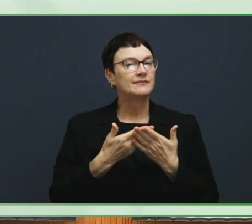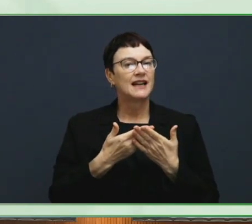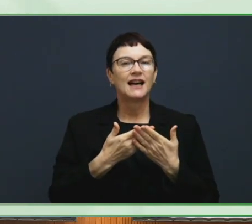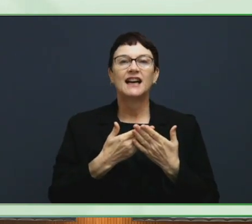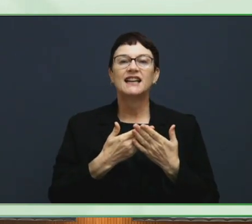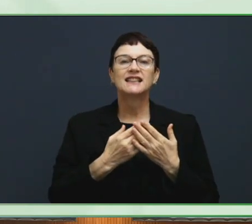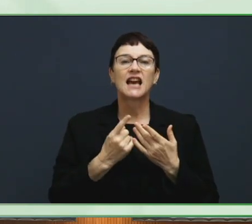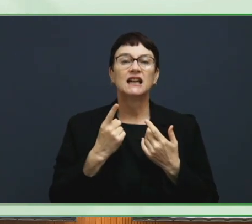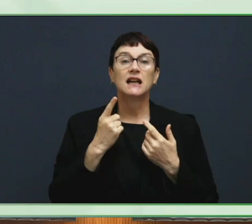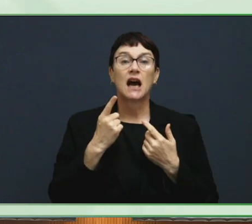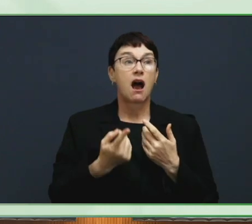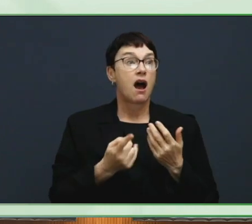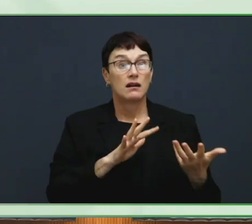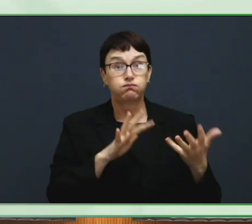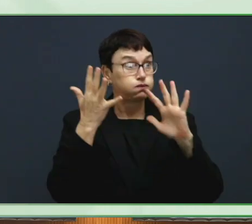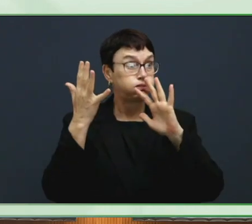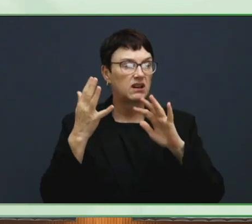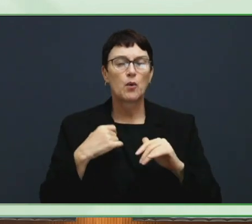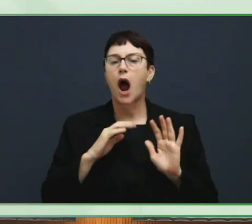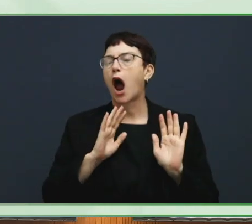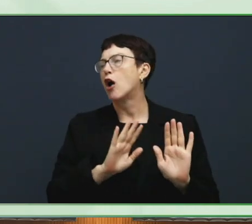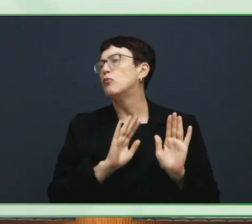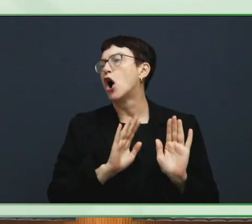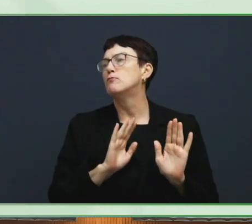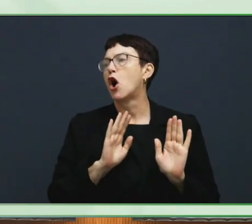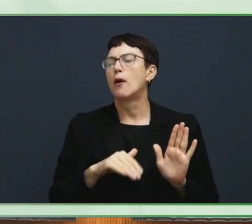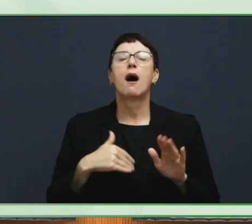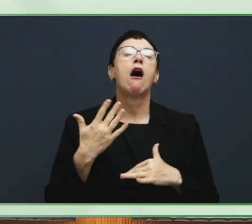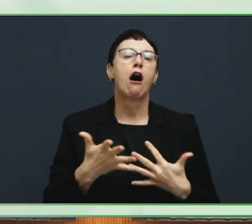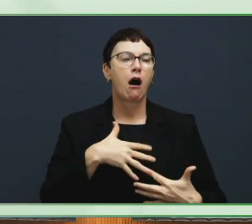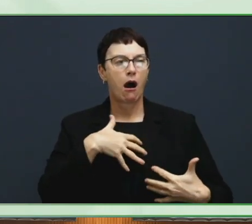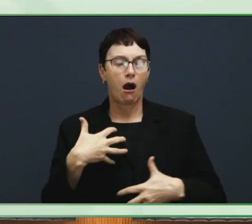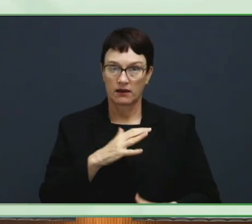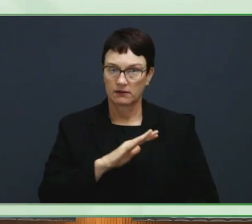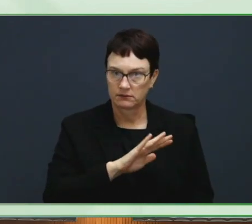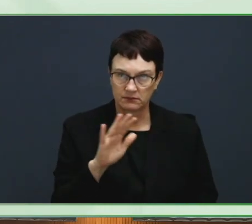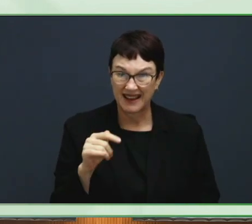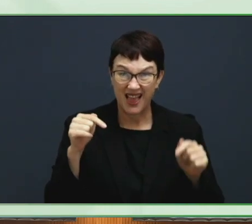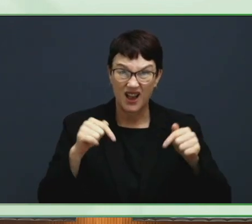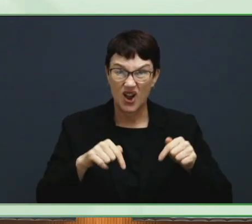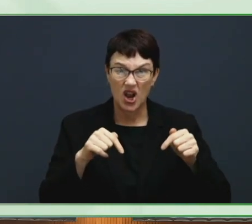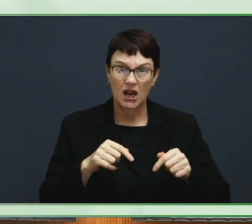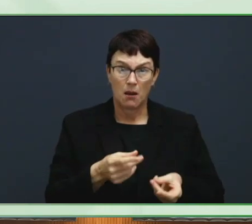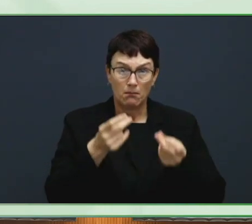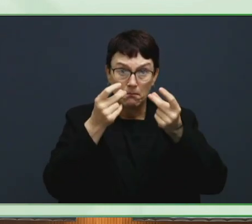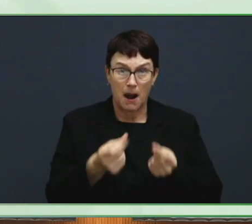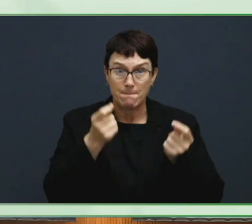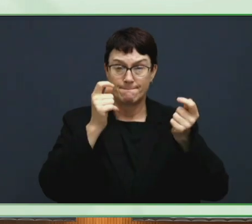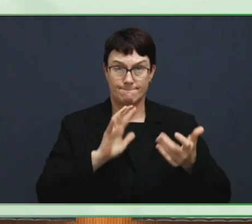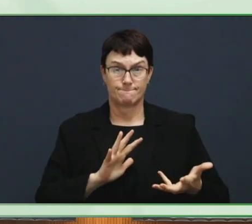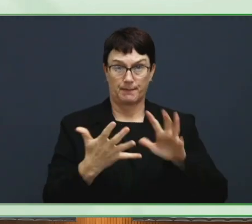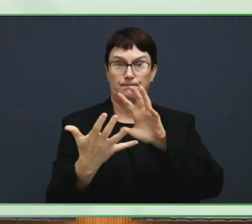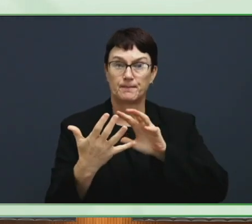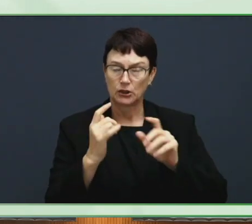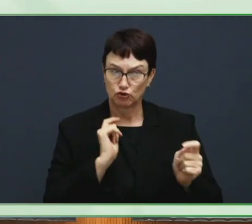to the needs, because what we need is an effective response at the end, especially for